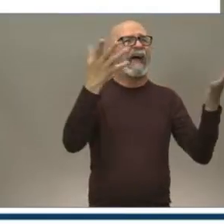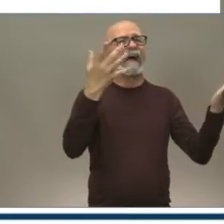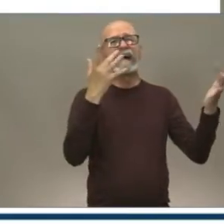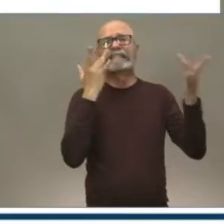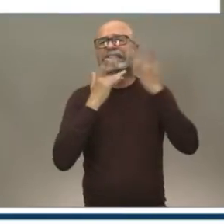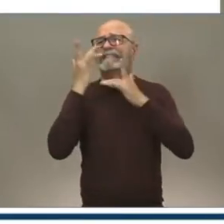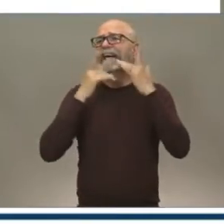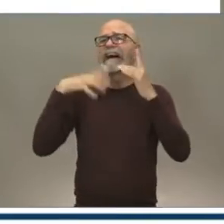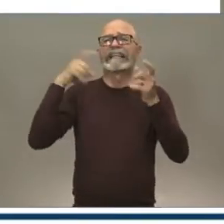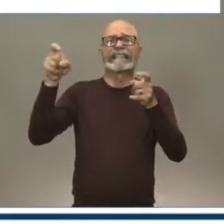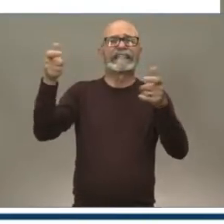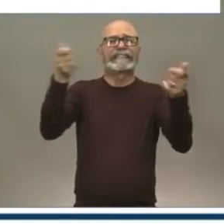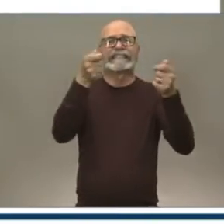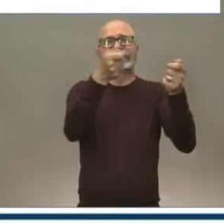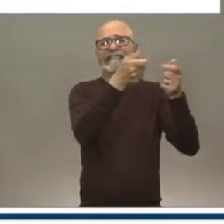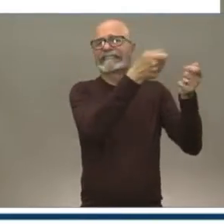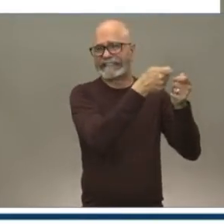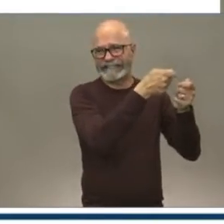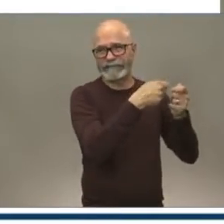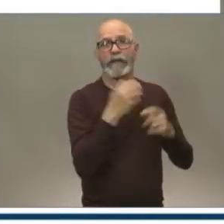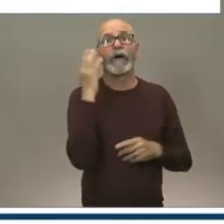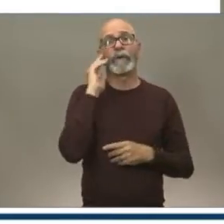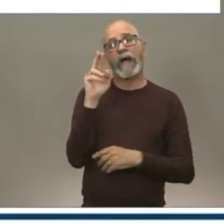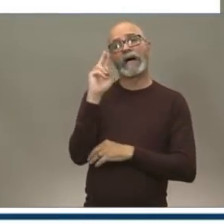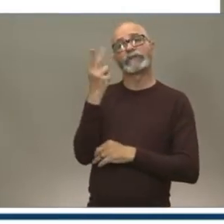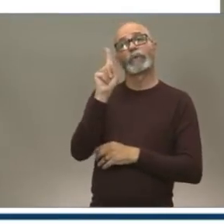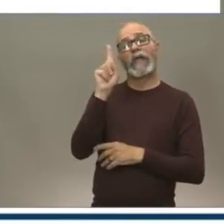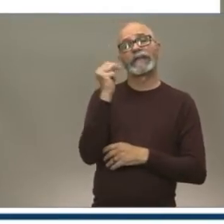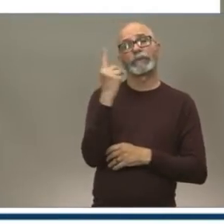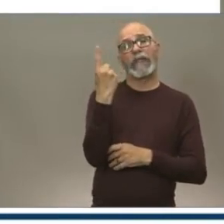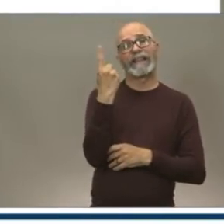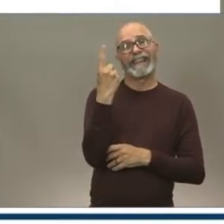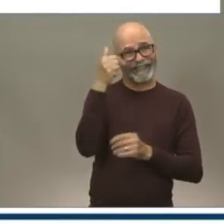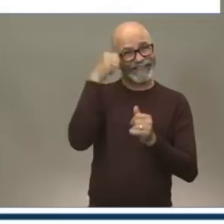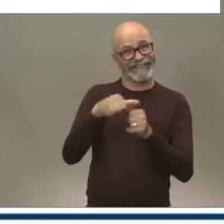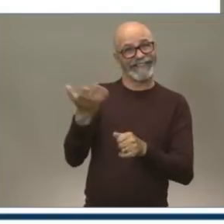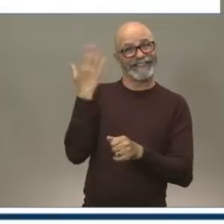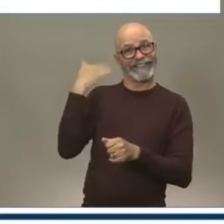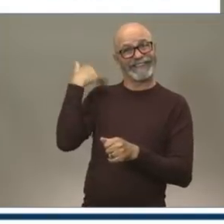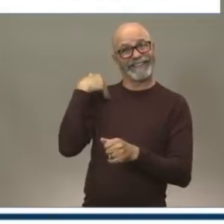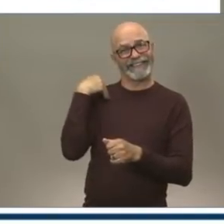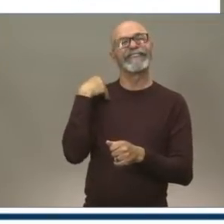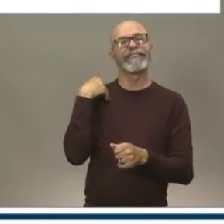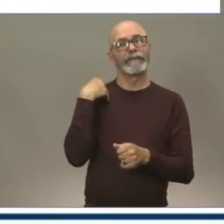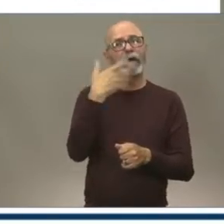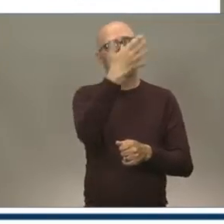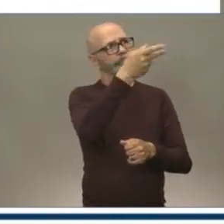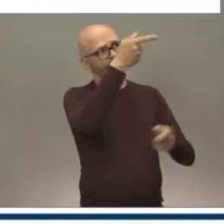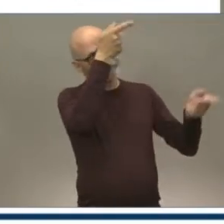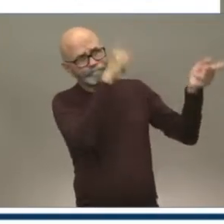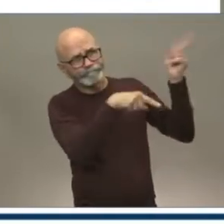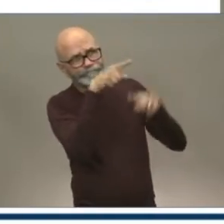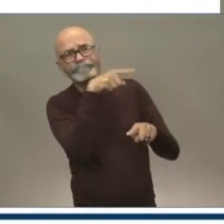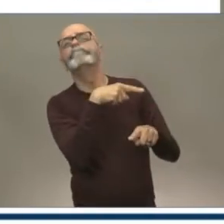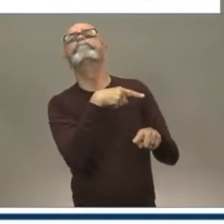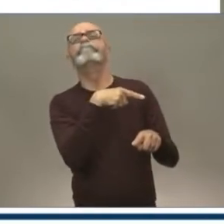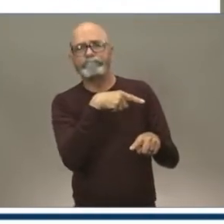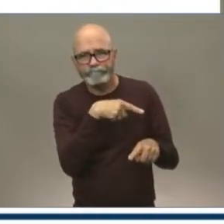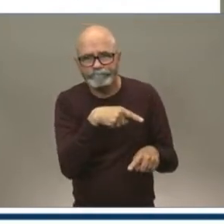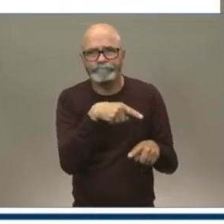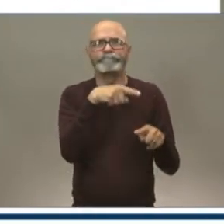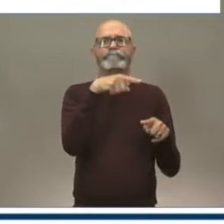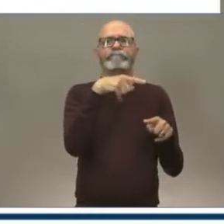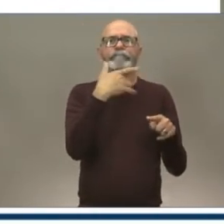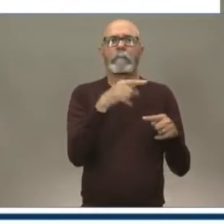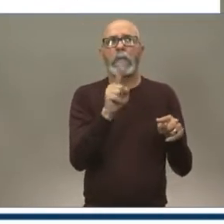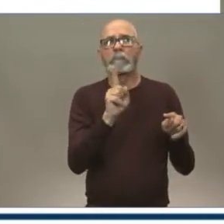during H1N1. There's a memorandum of agreement or a mutual aid. There have been no requests